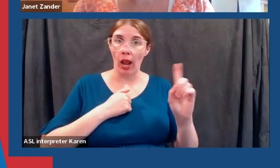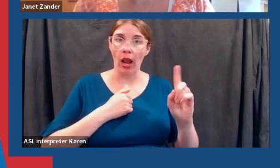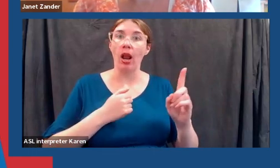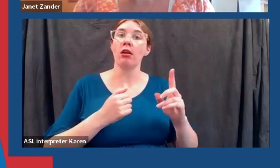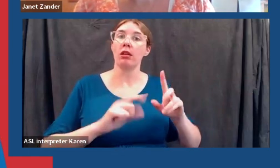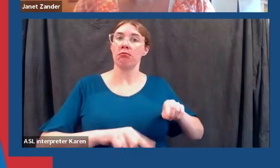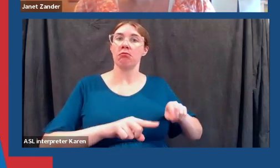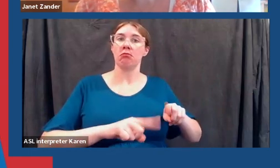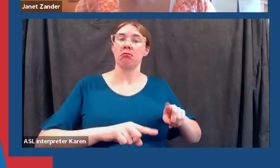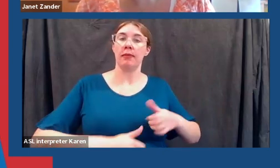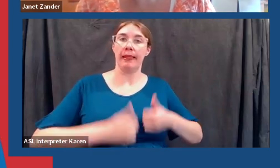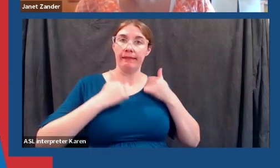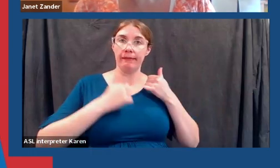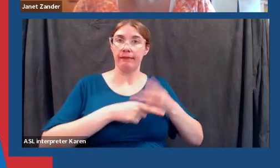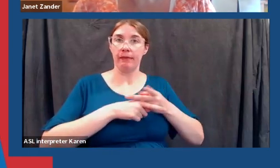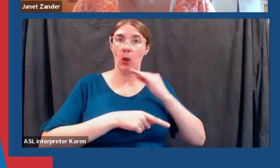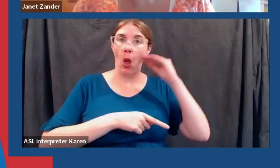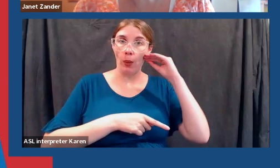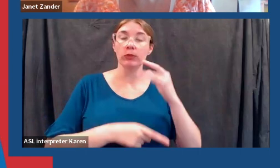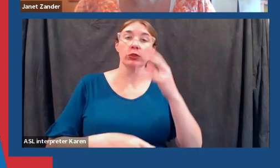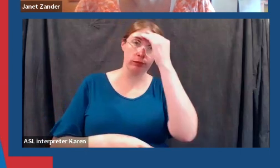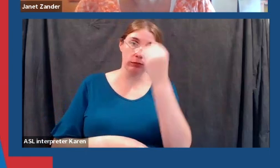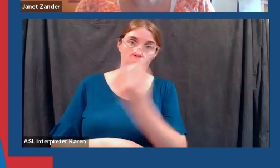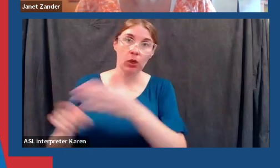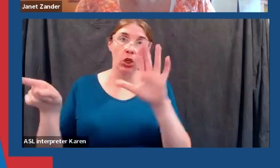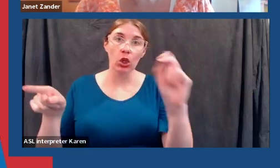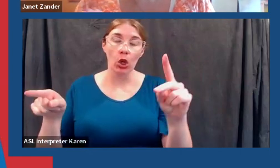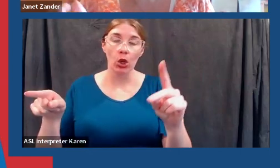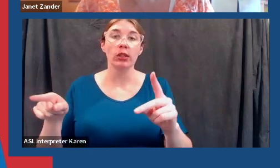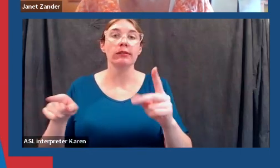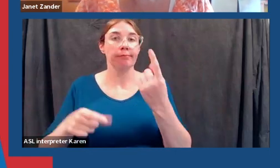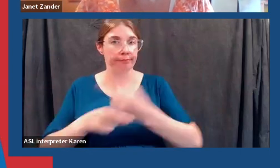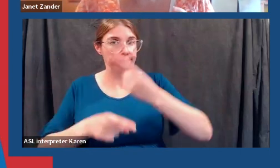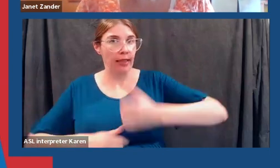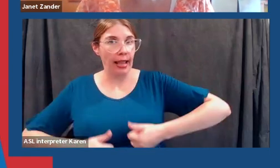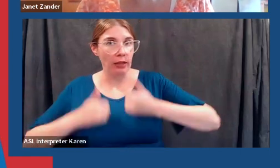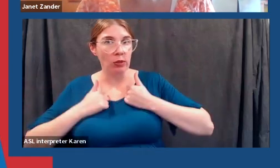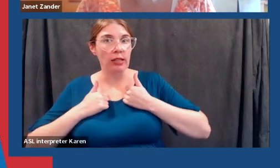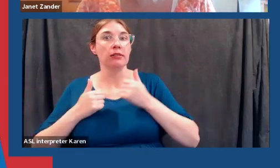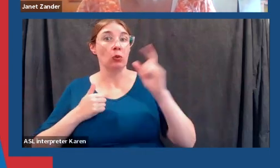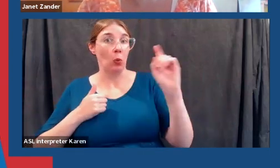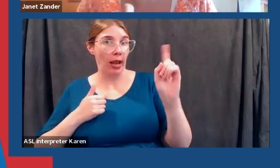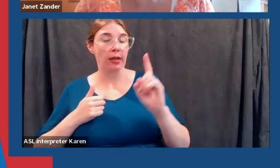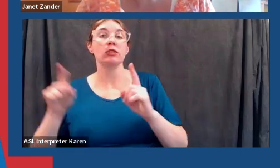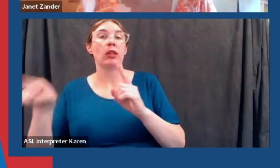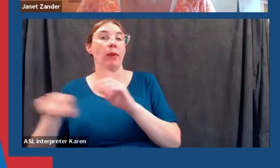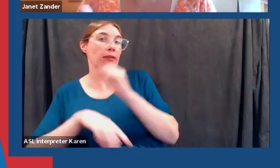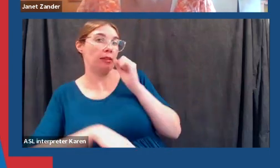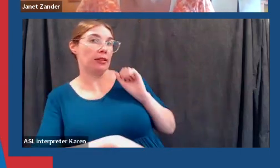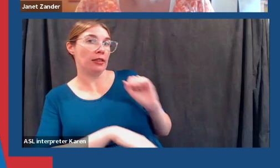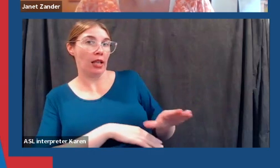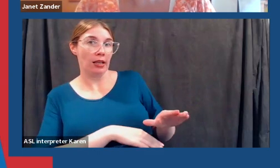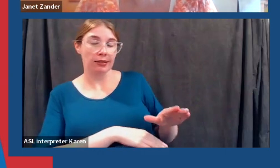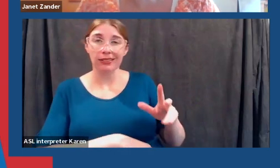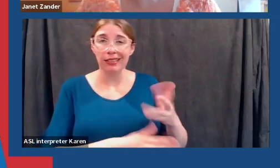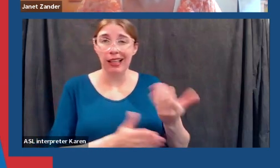the clerk know where to send that ballot is really important, again, because the time frame is tight. And so we don't want to waste time not